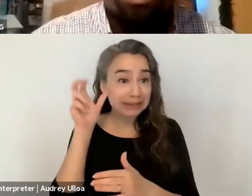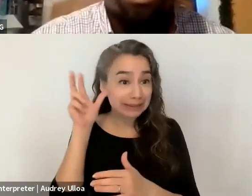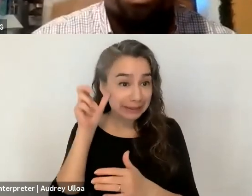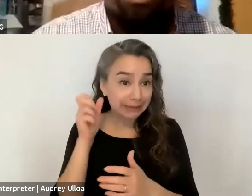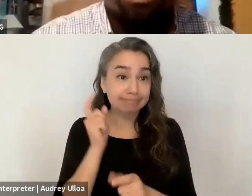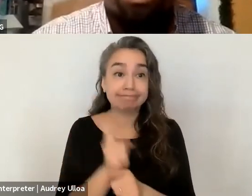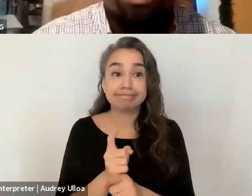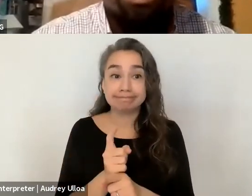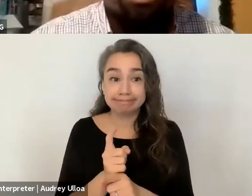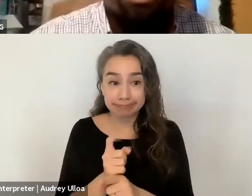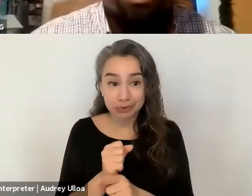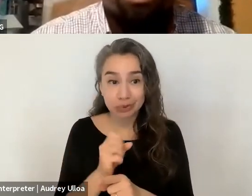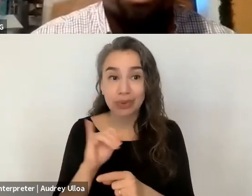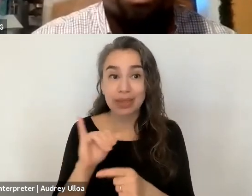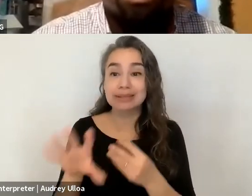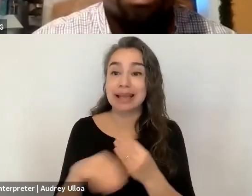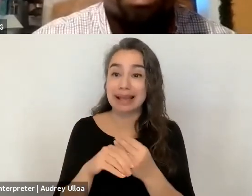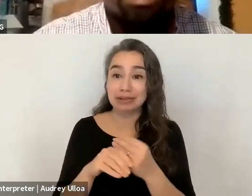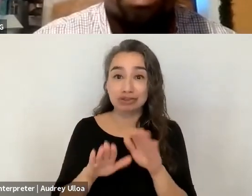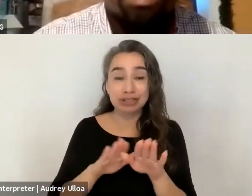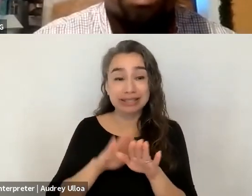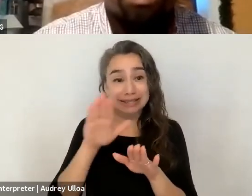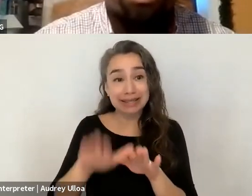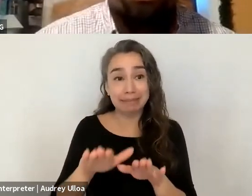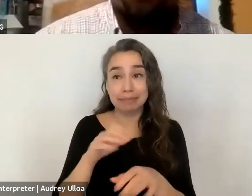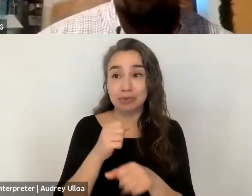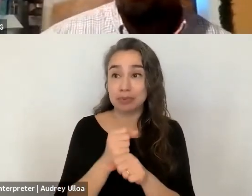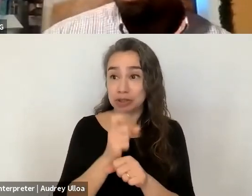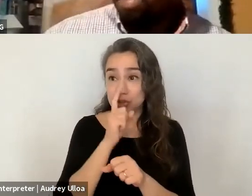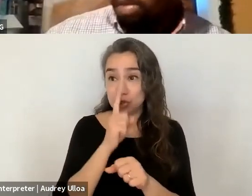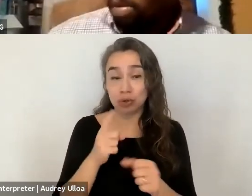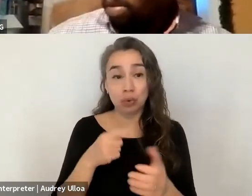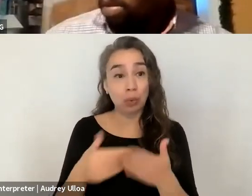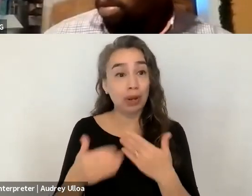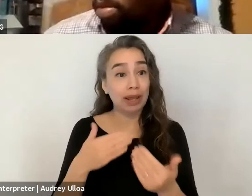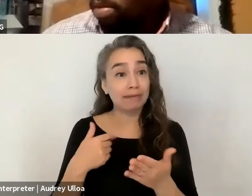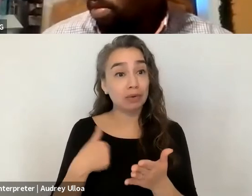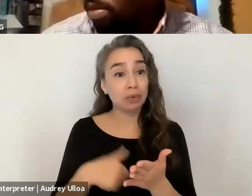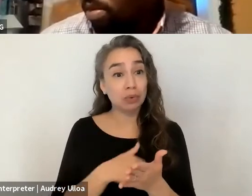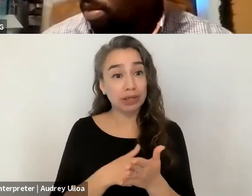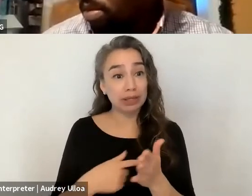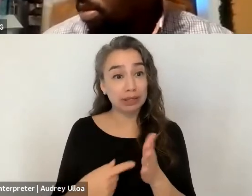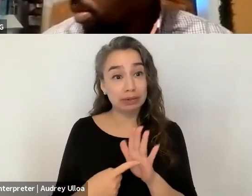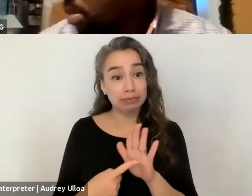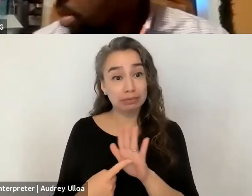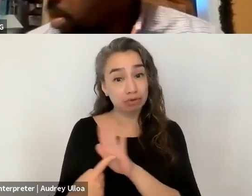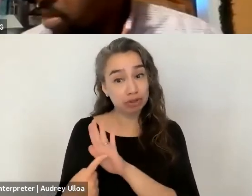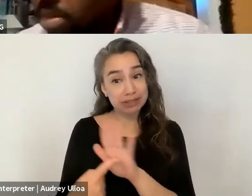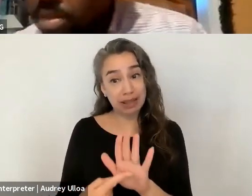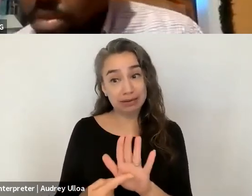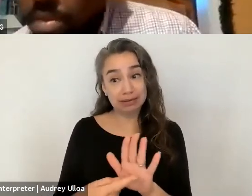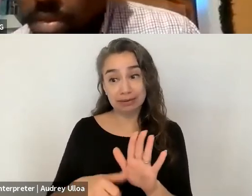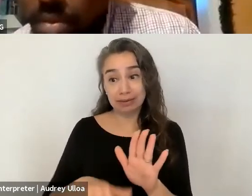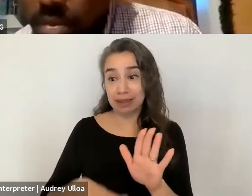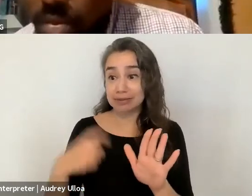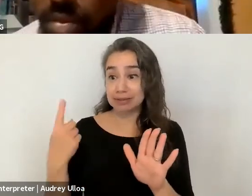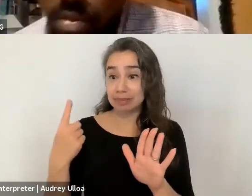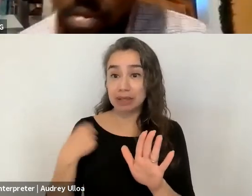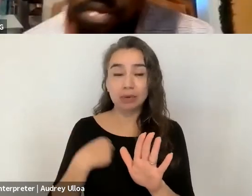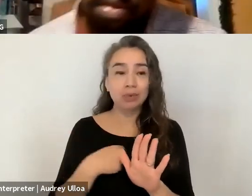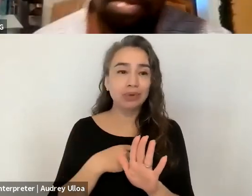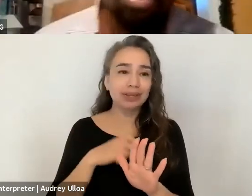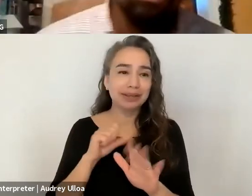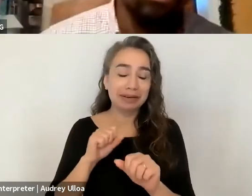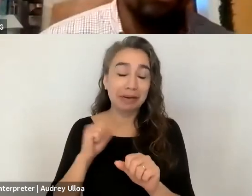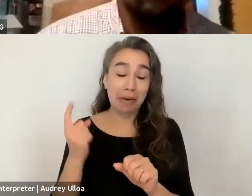there's that extra step in making sure that whatever we present is something that, of course, we can always stand